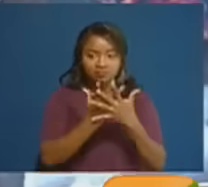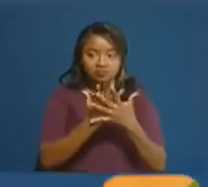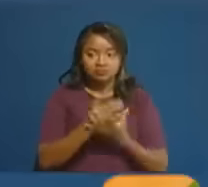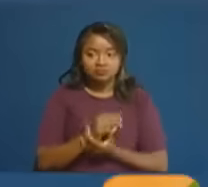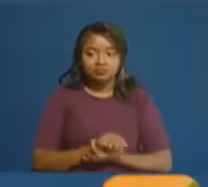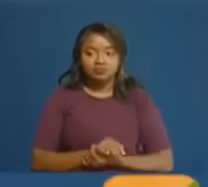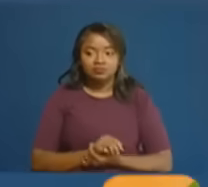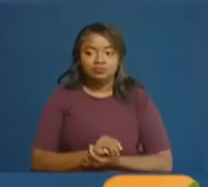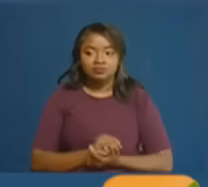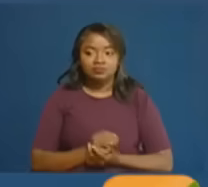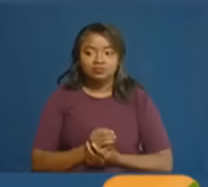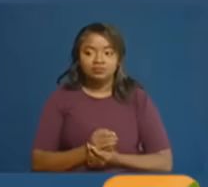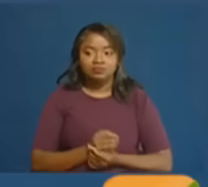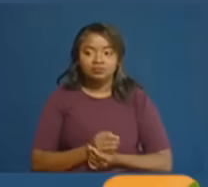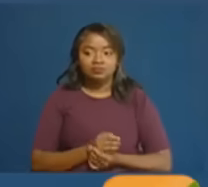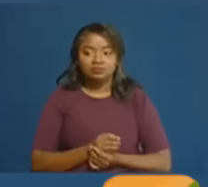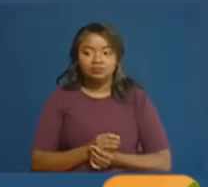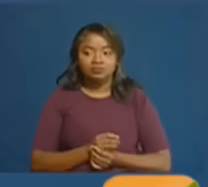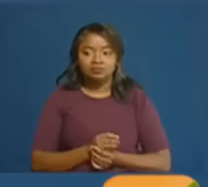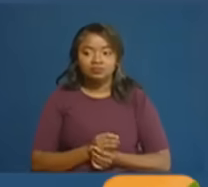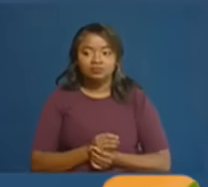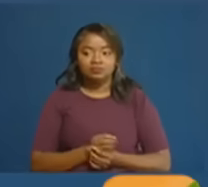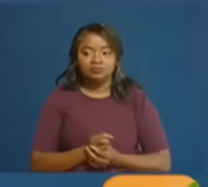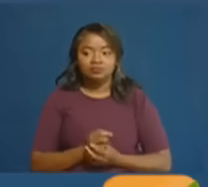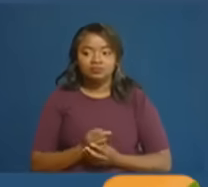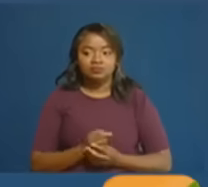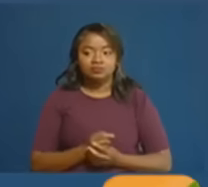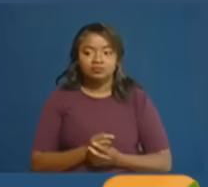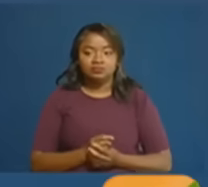We have, at the moment,